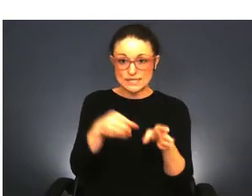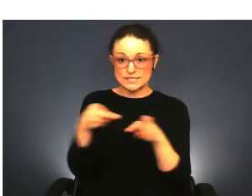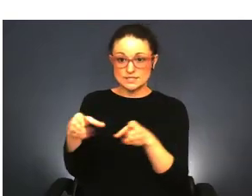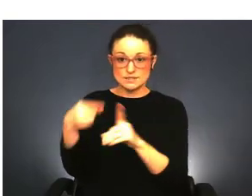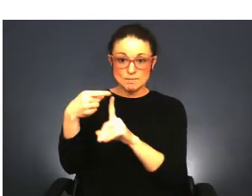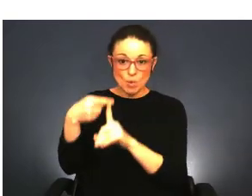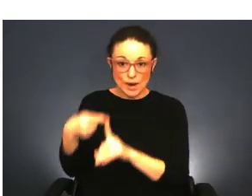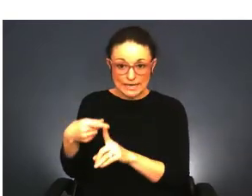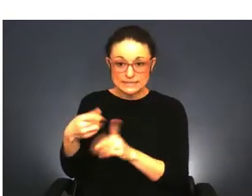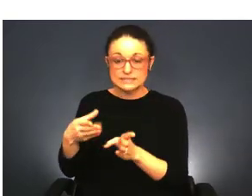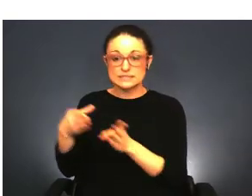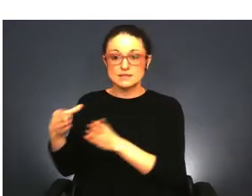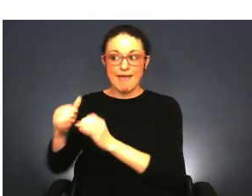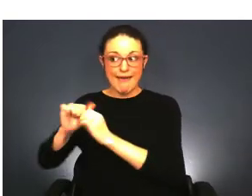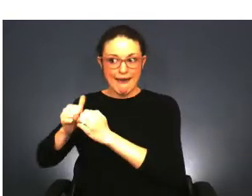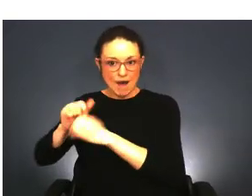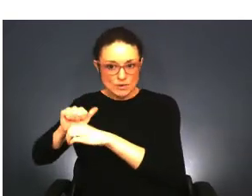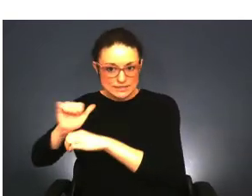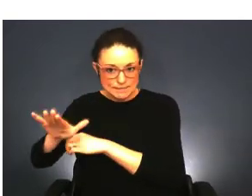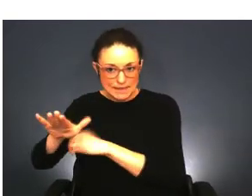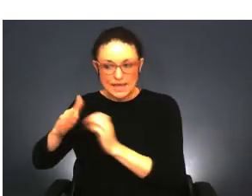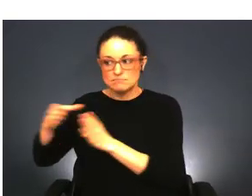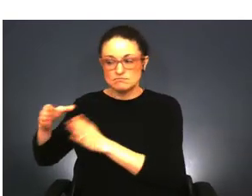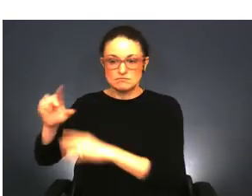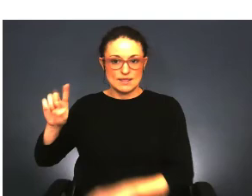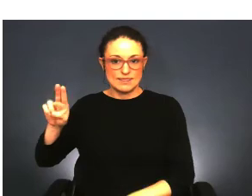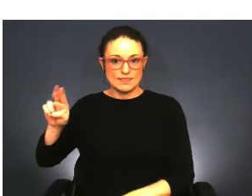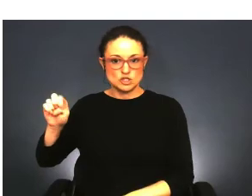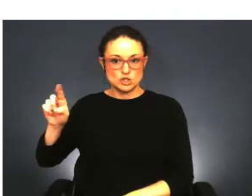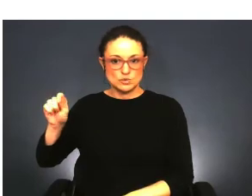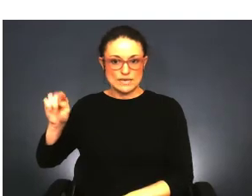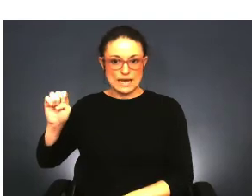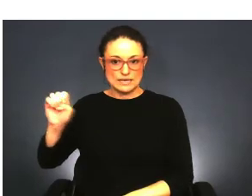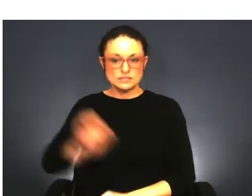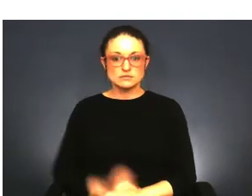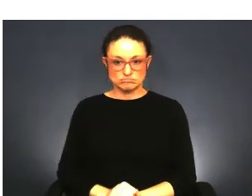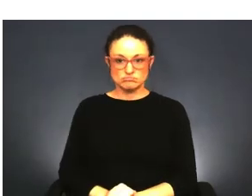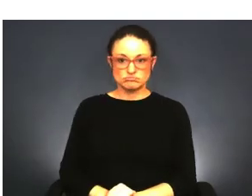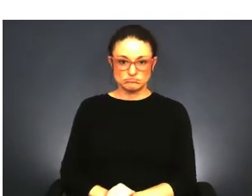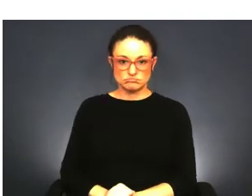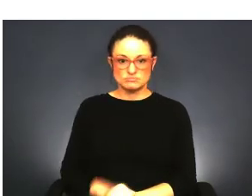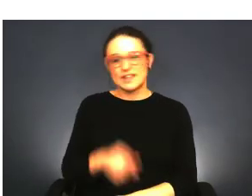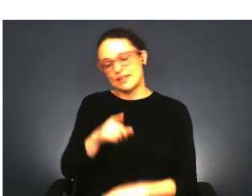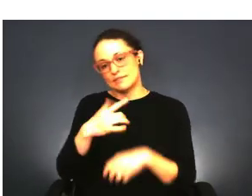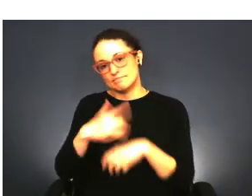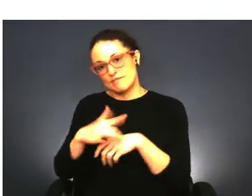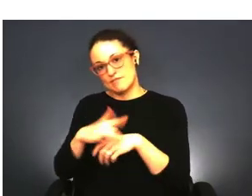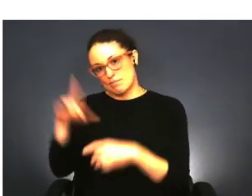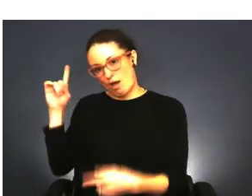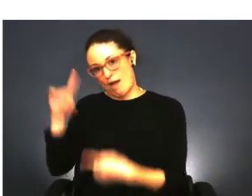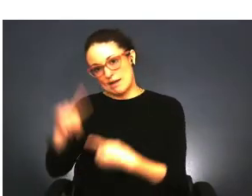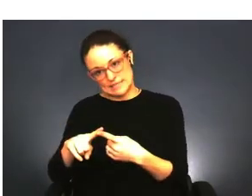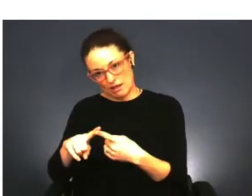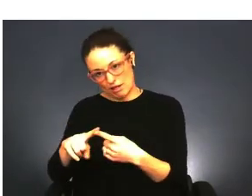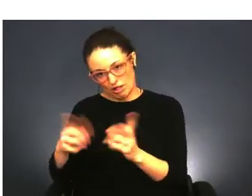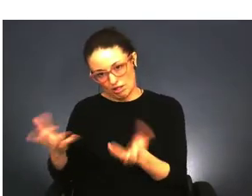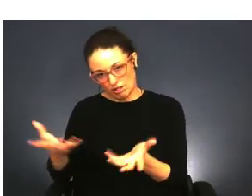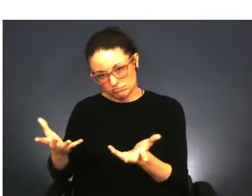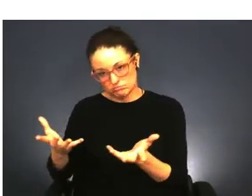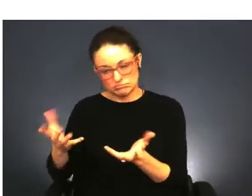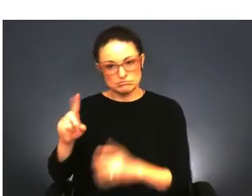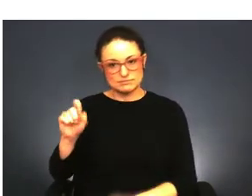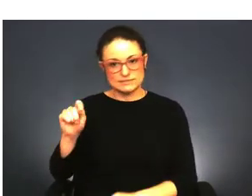submitted, and the due date, along with the available until date. So this is the assignment summary.